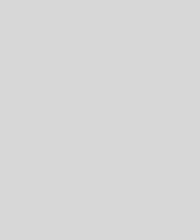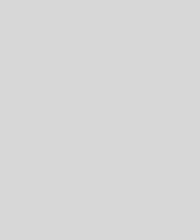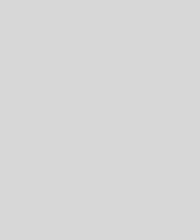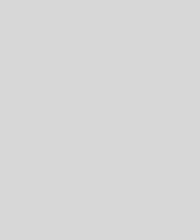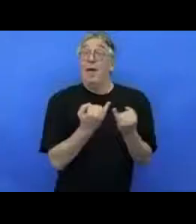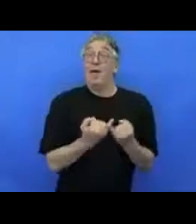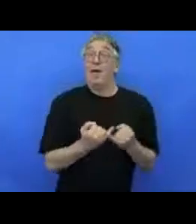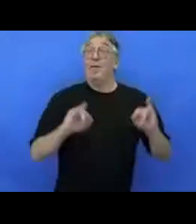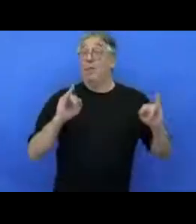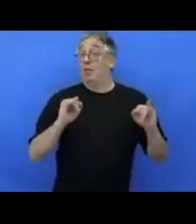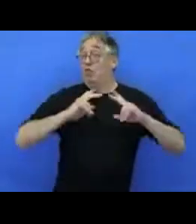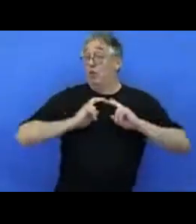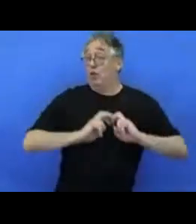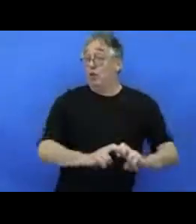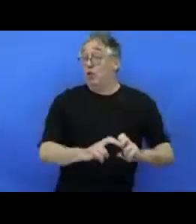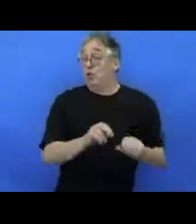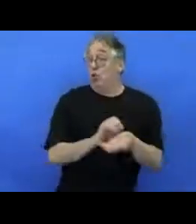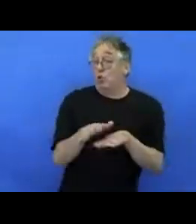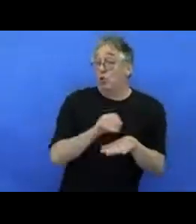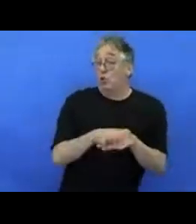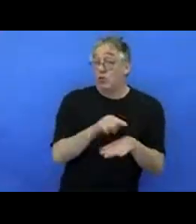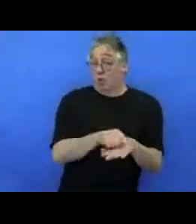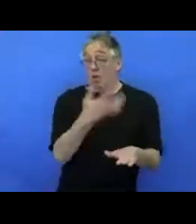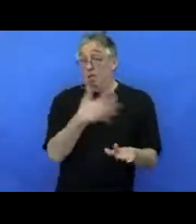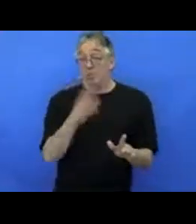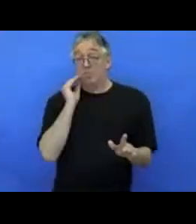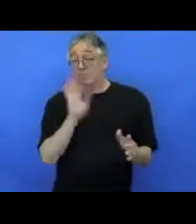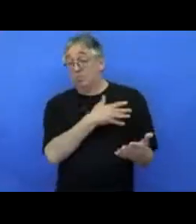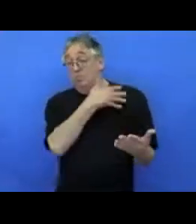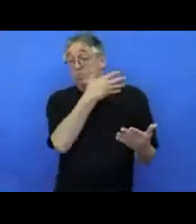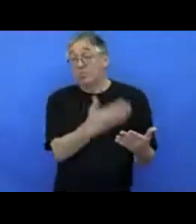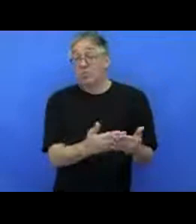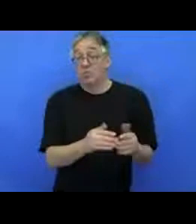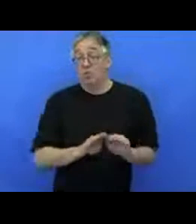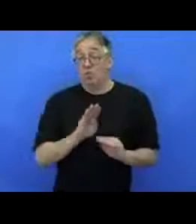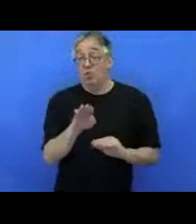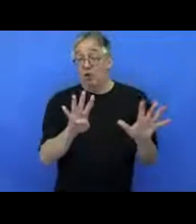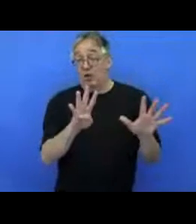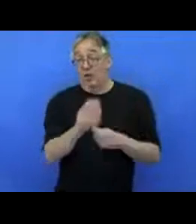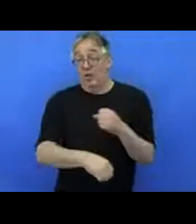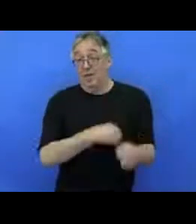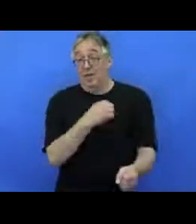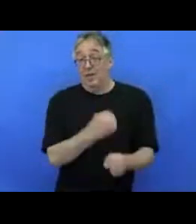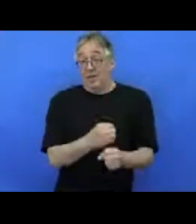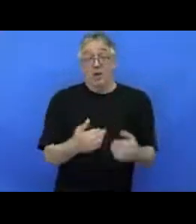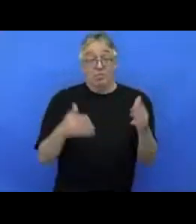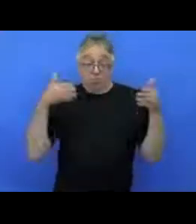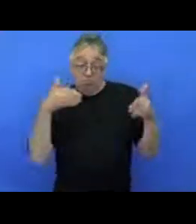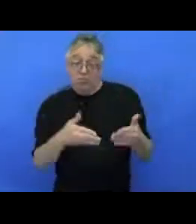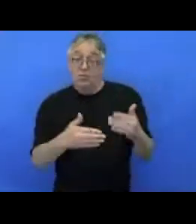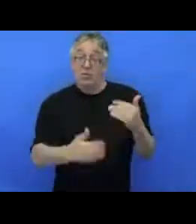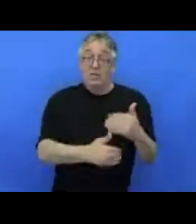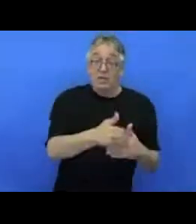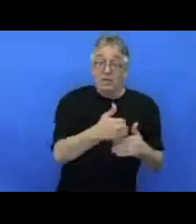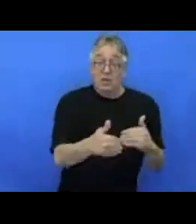researcher and has been working in the field of disability and inclusion for more than 9 years and has conducted and supported many